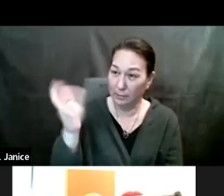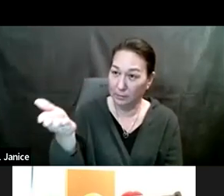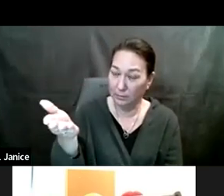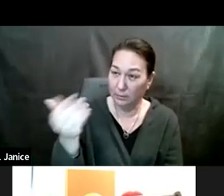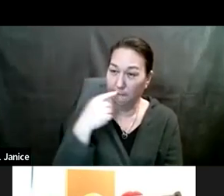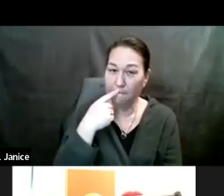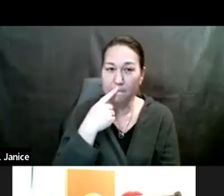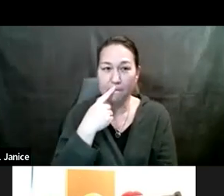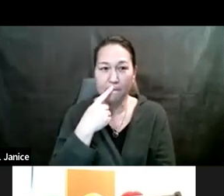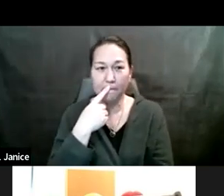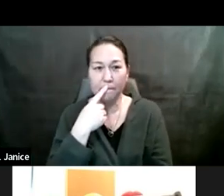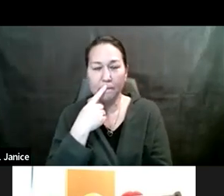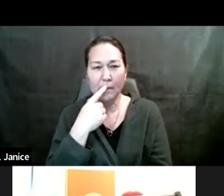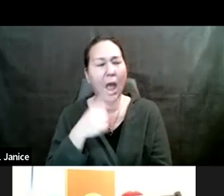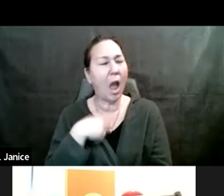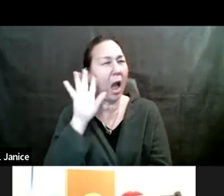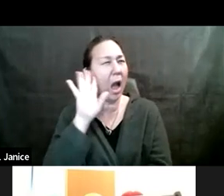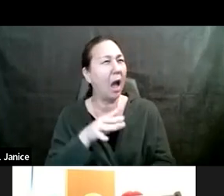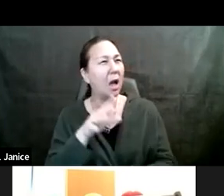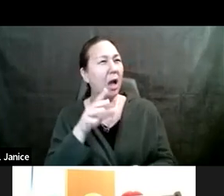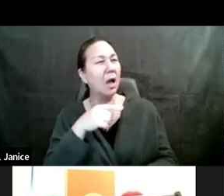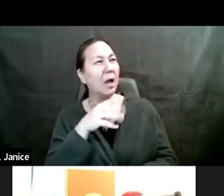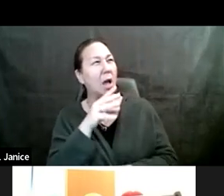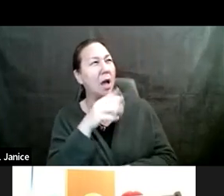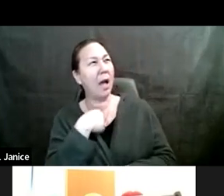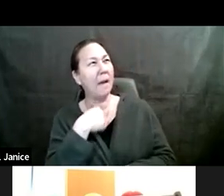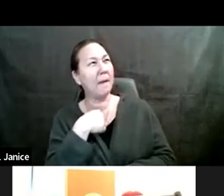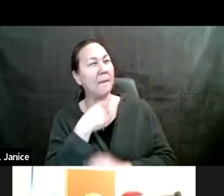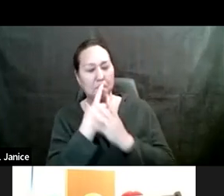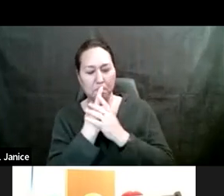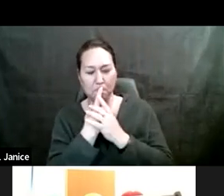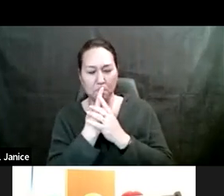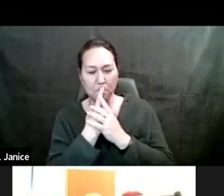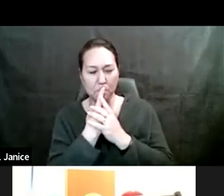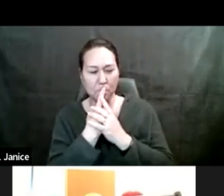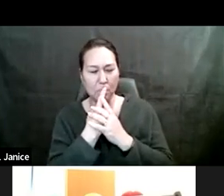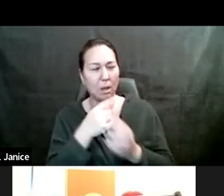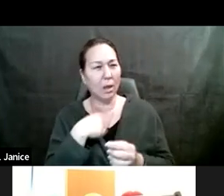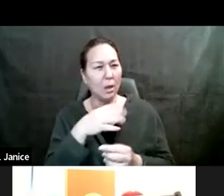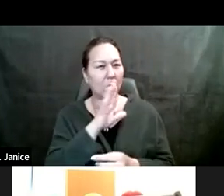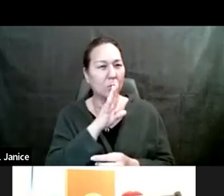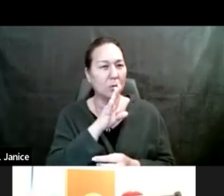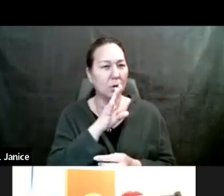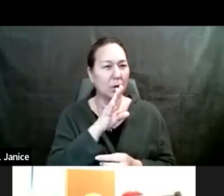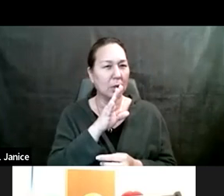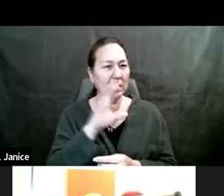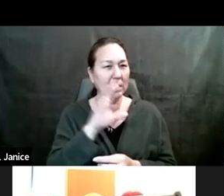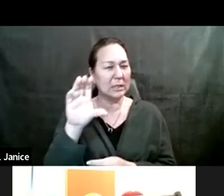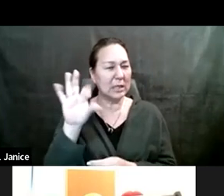um I'm calling upon the Supreme super superintendo or the CFO to